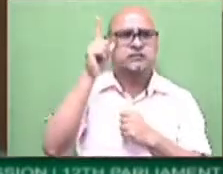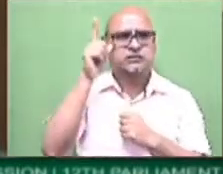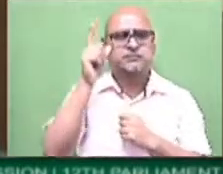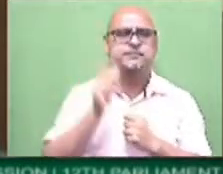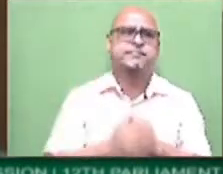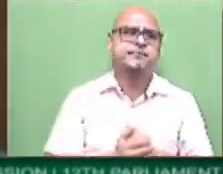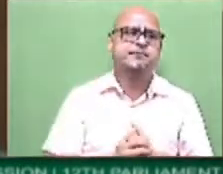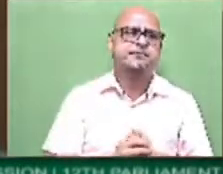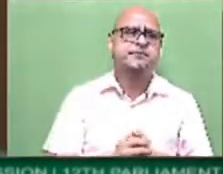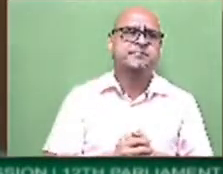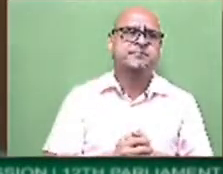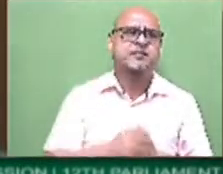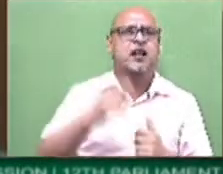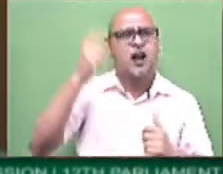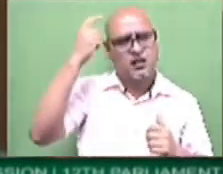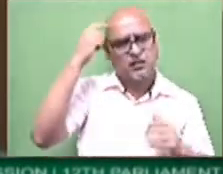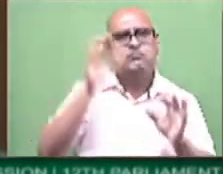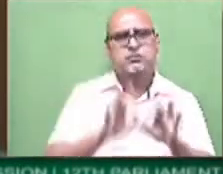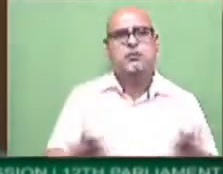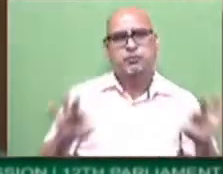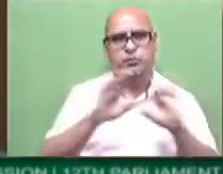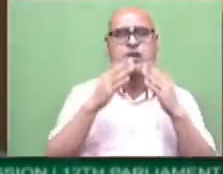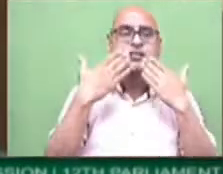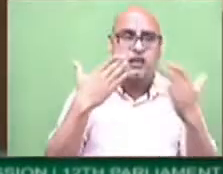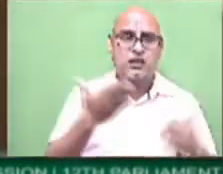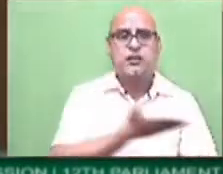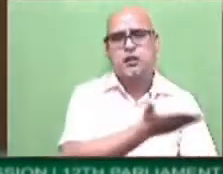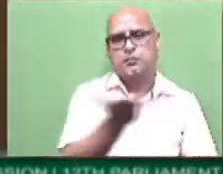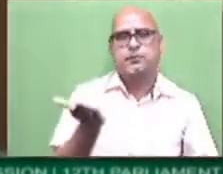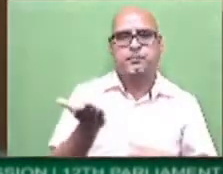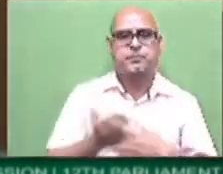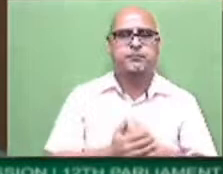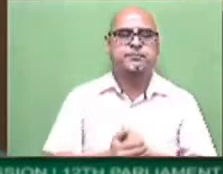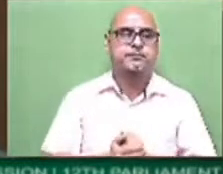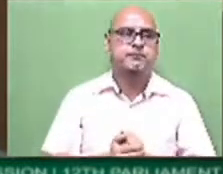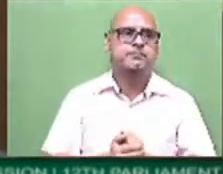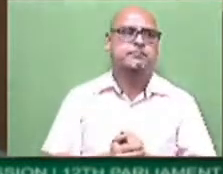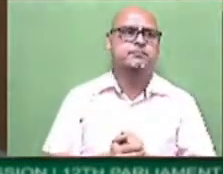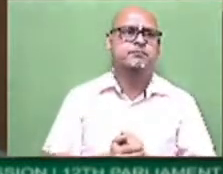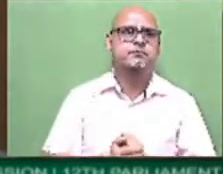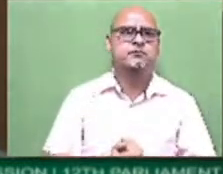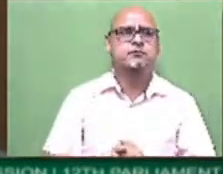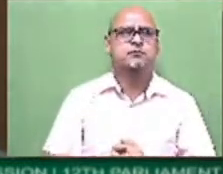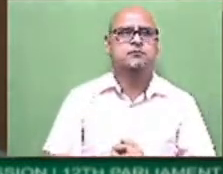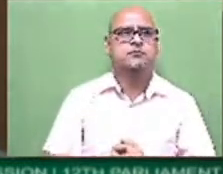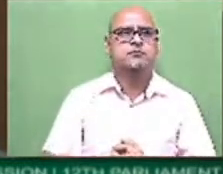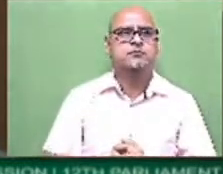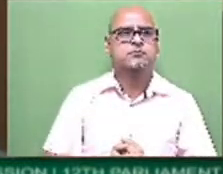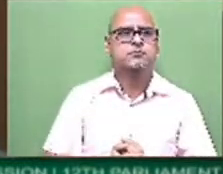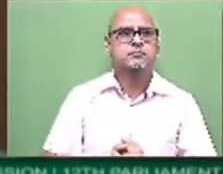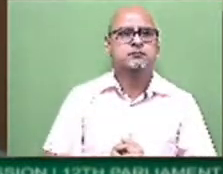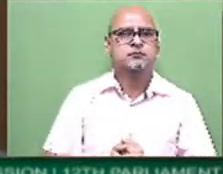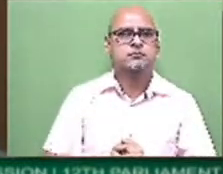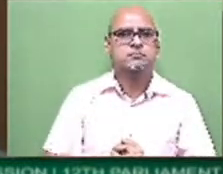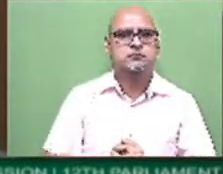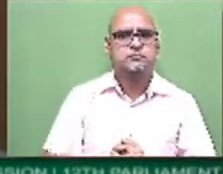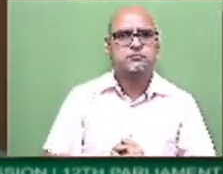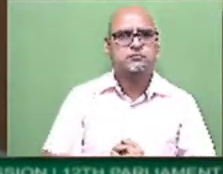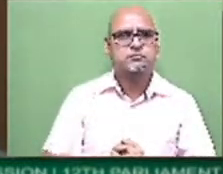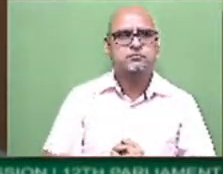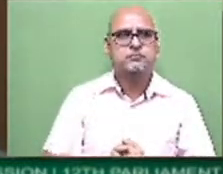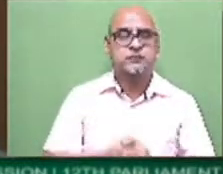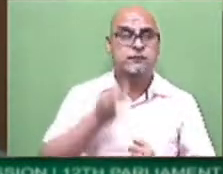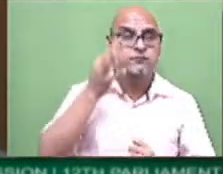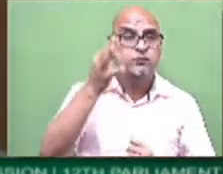And I say this because going forward, regardless of what we do here this afternoon in the Parliament, going forward, they will